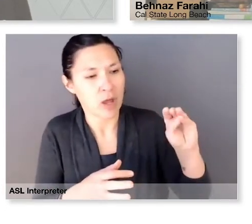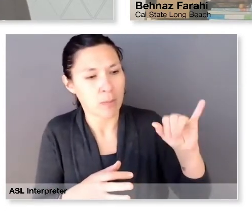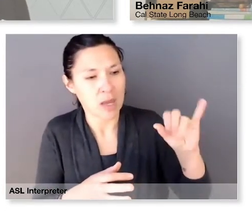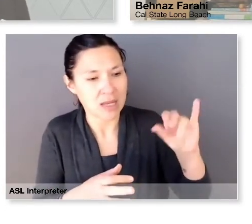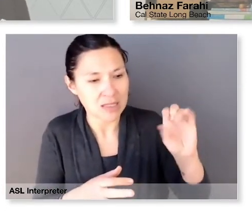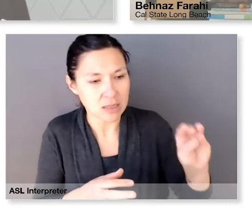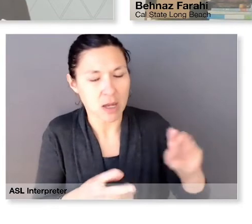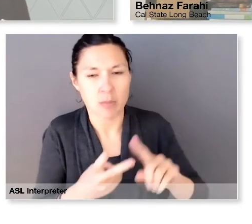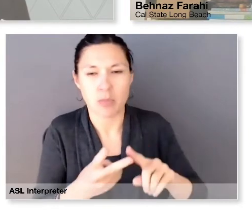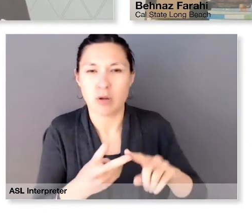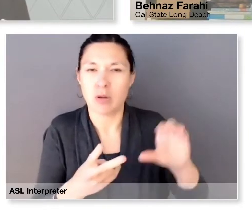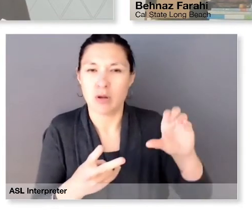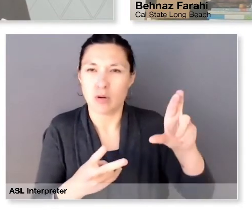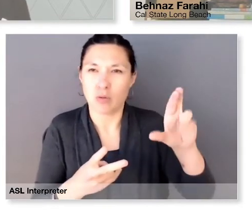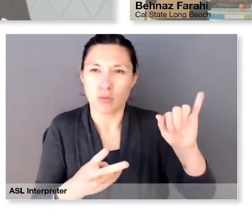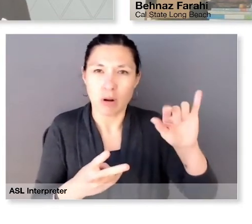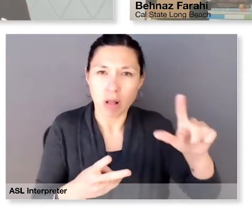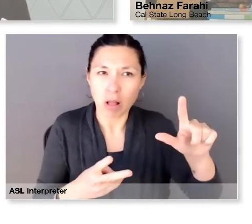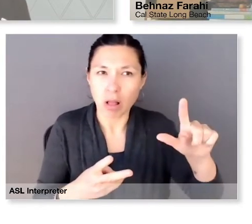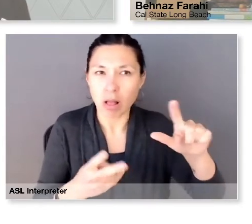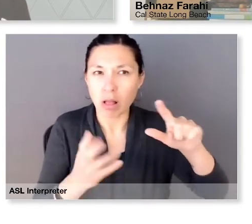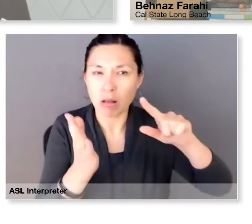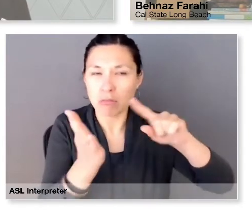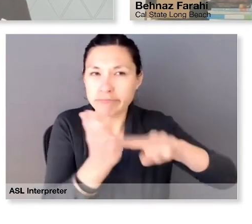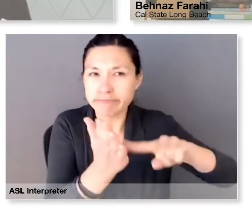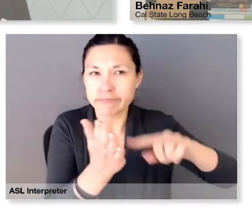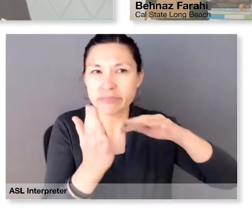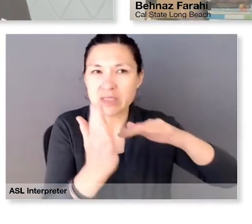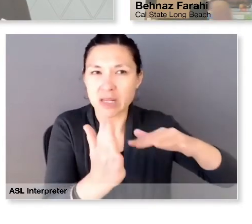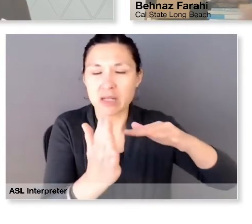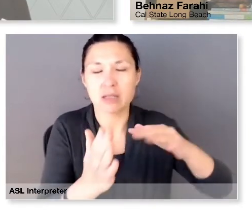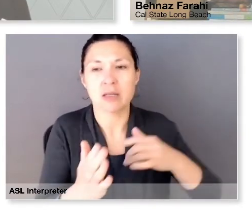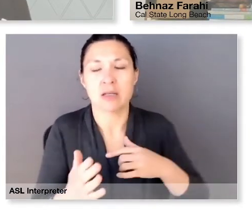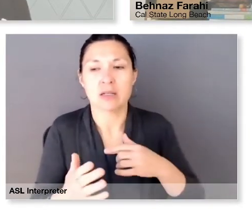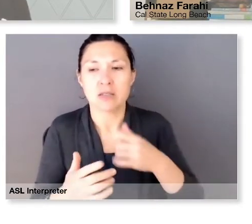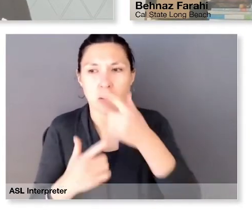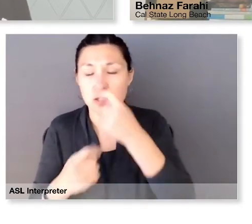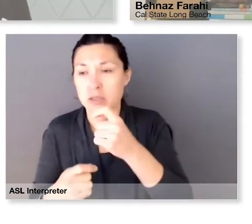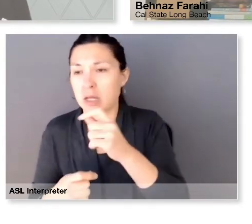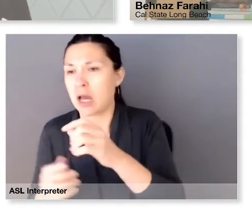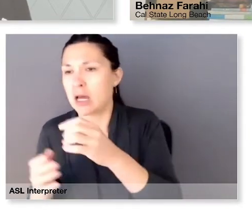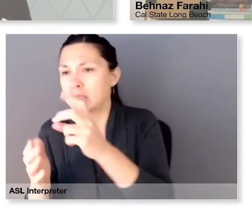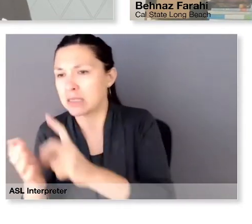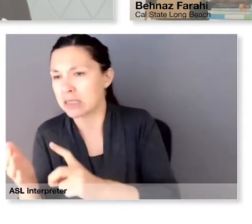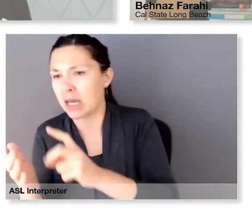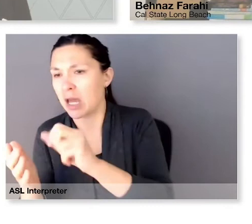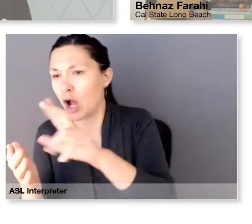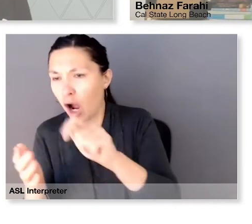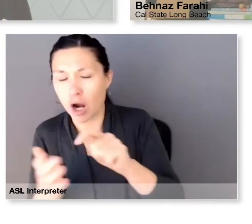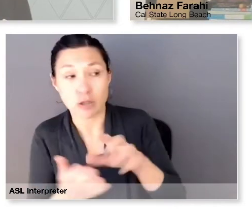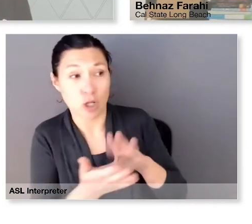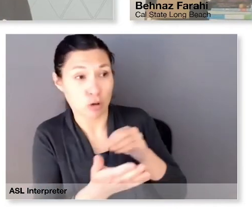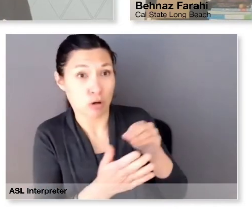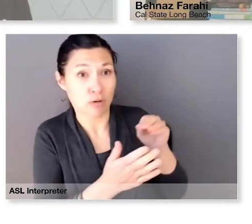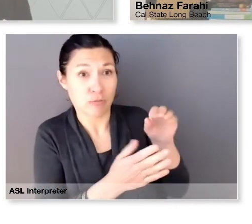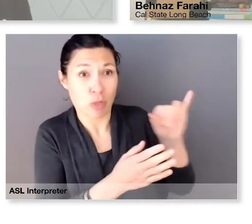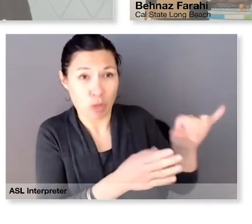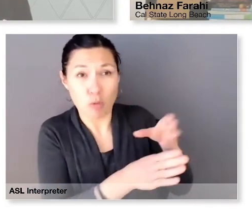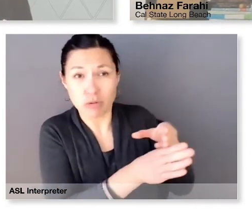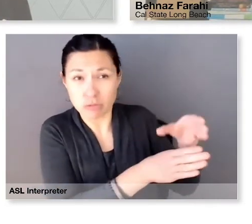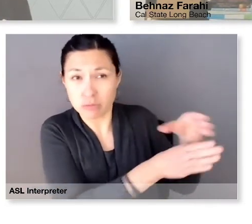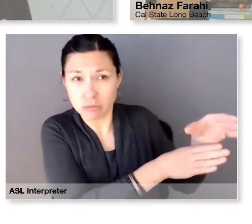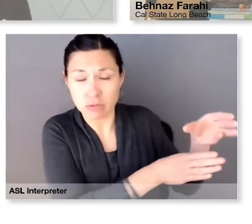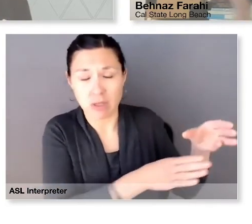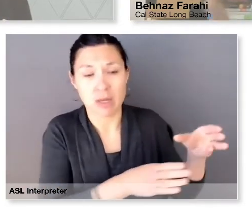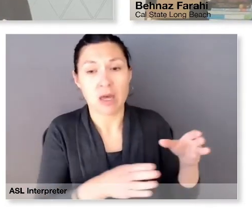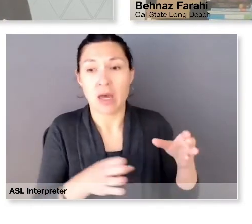really interested to see how the world of design and art could learn from those disciplines and sort of combine and merge them